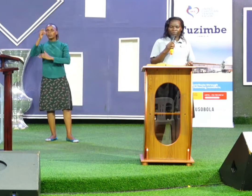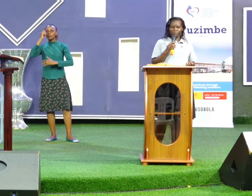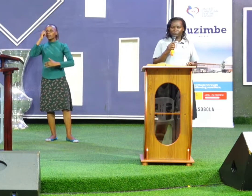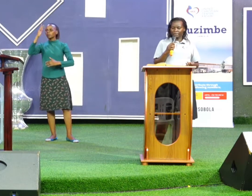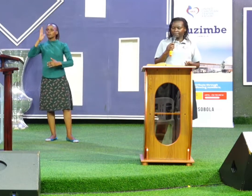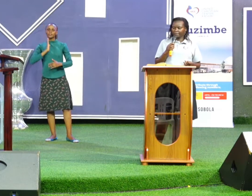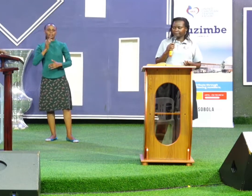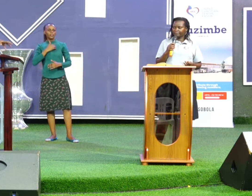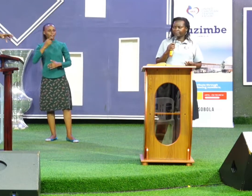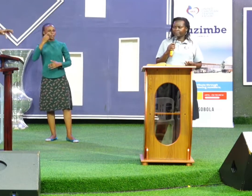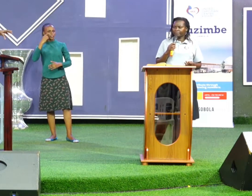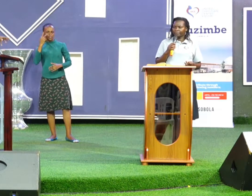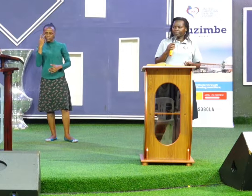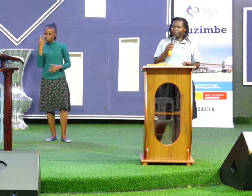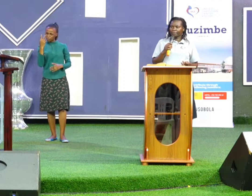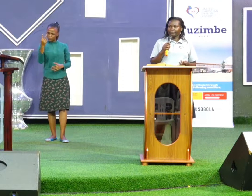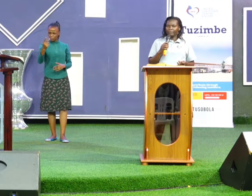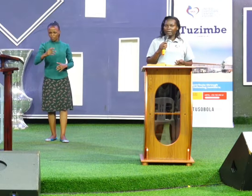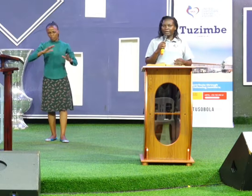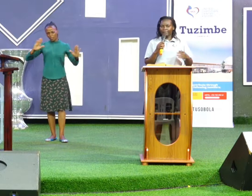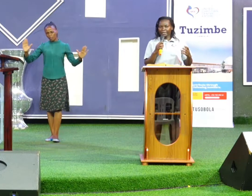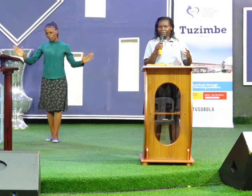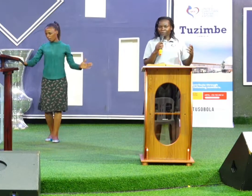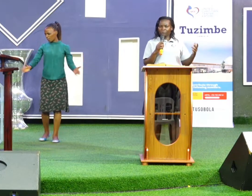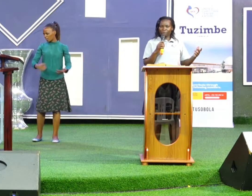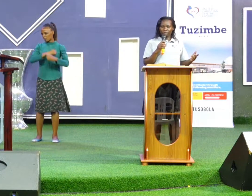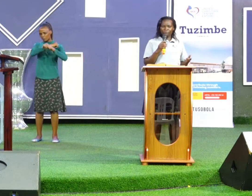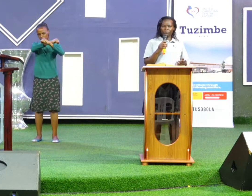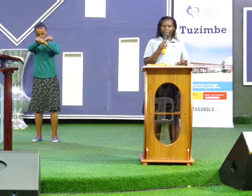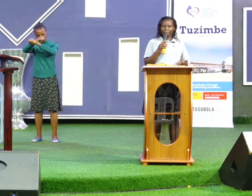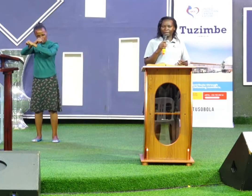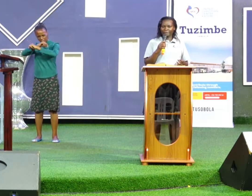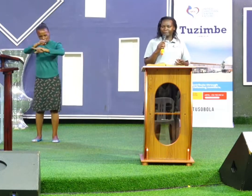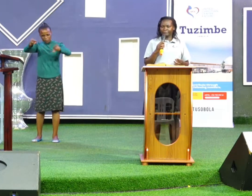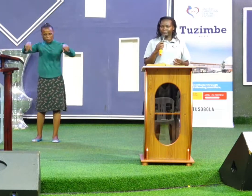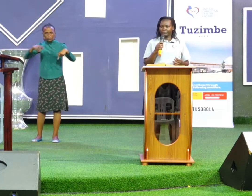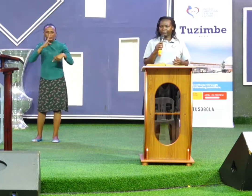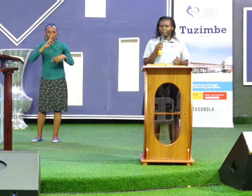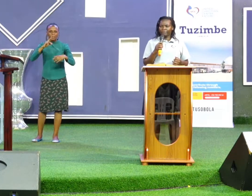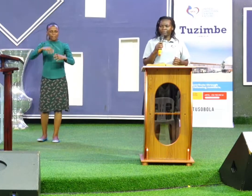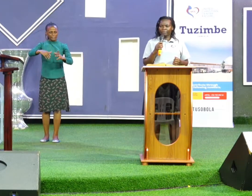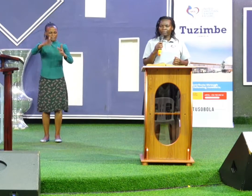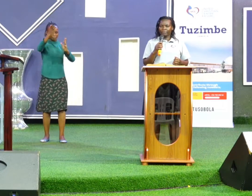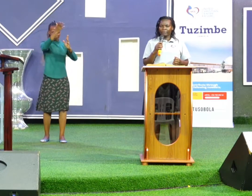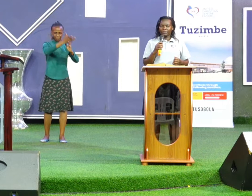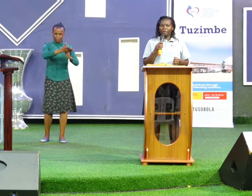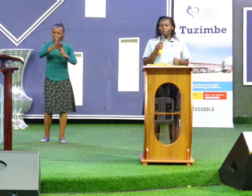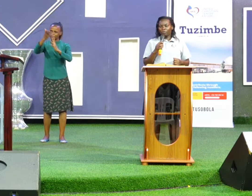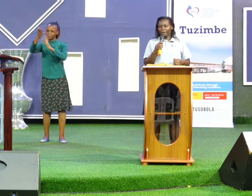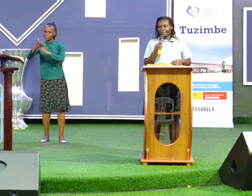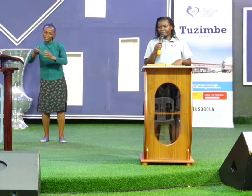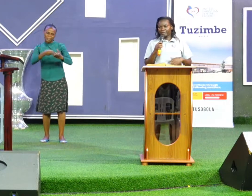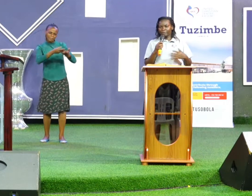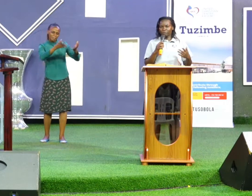see how secure we are amidst many things that are threatening and